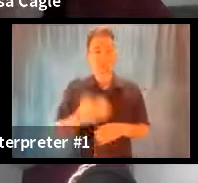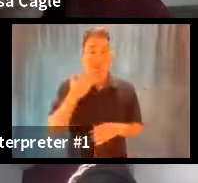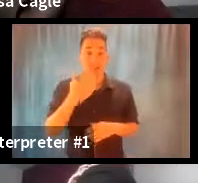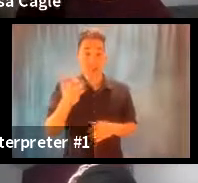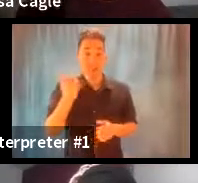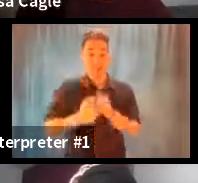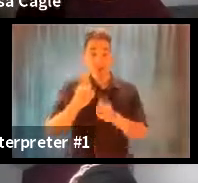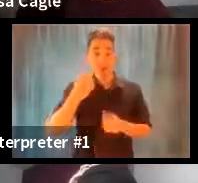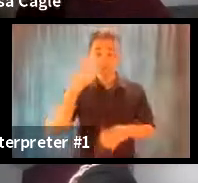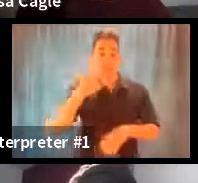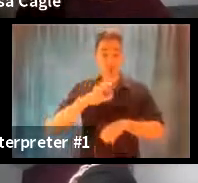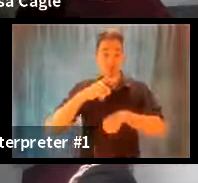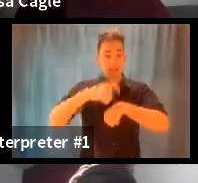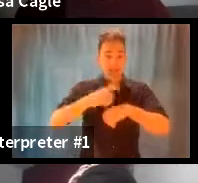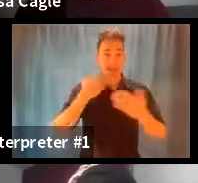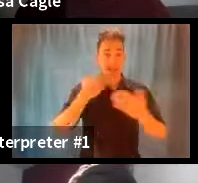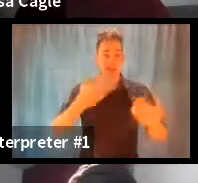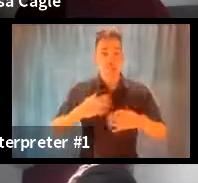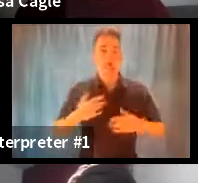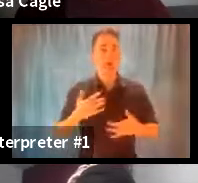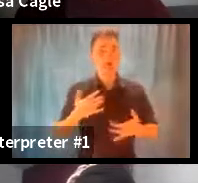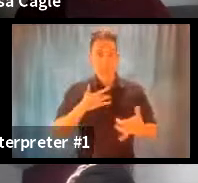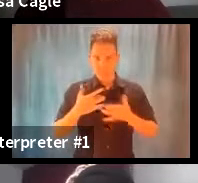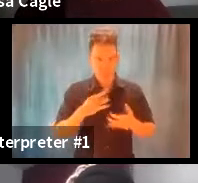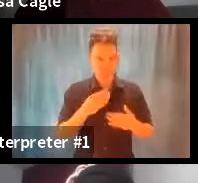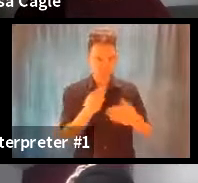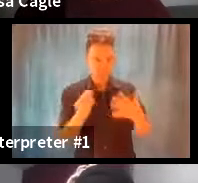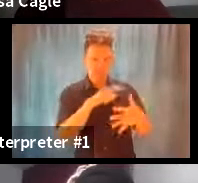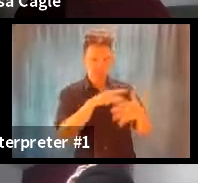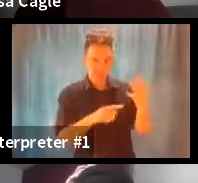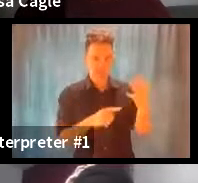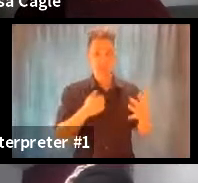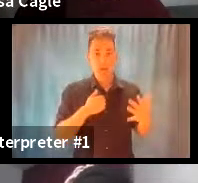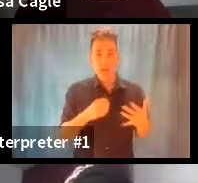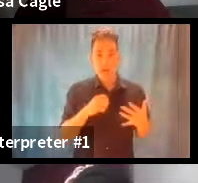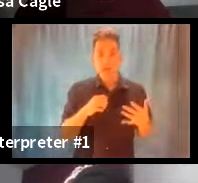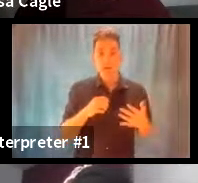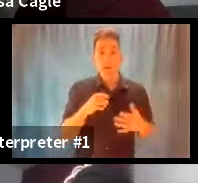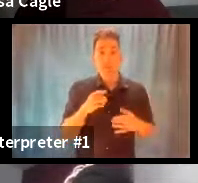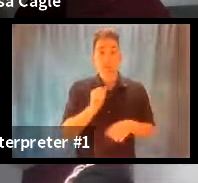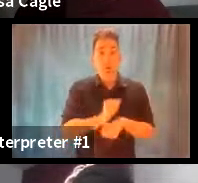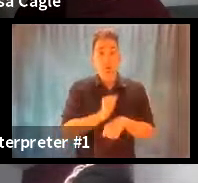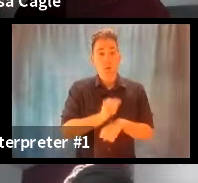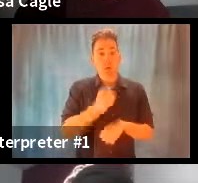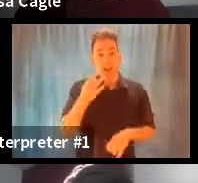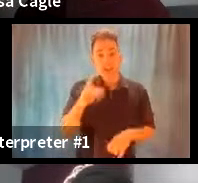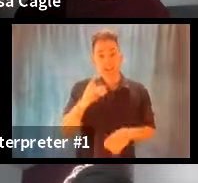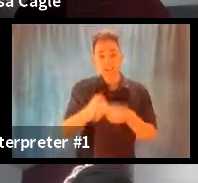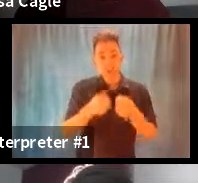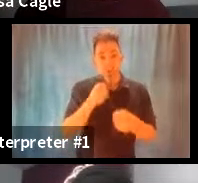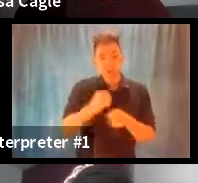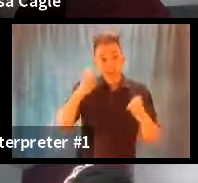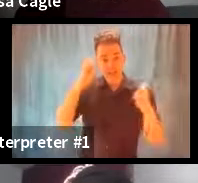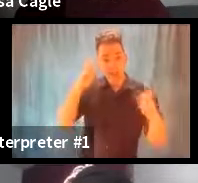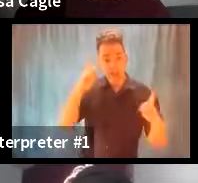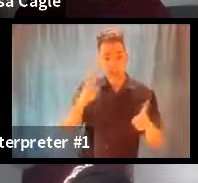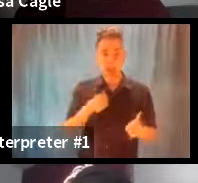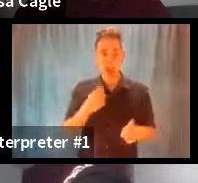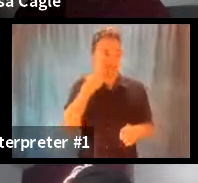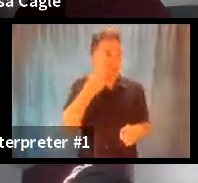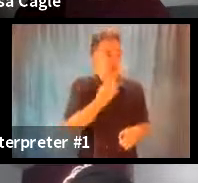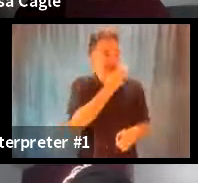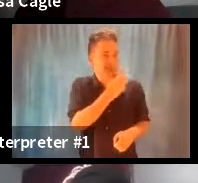for your time. I just had some concerns. I'm an 18-year educator, recently moved back to St. Louis after